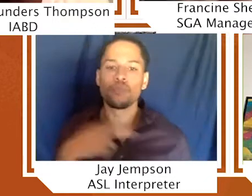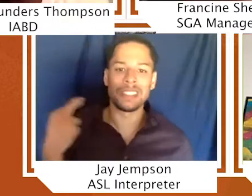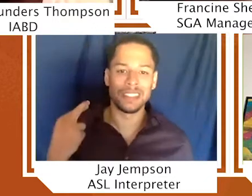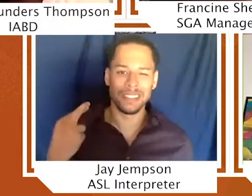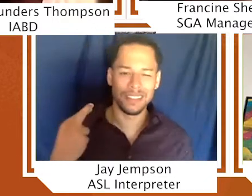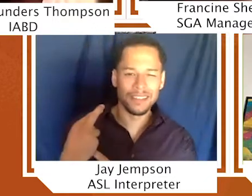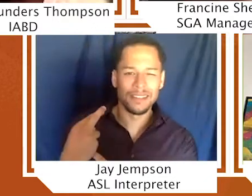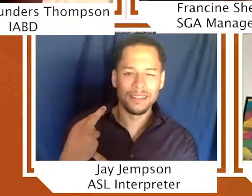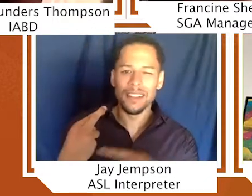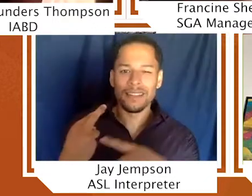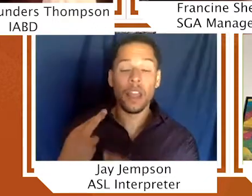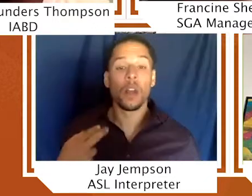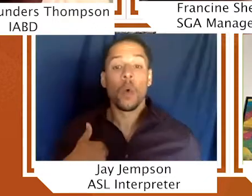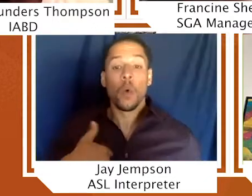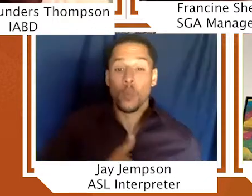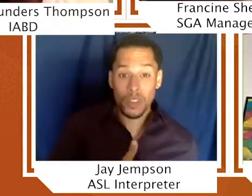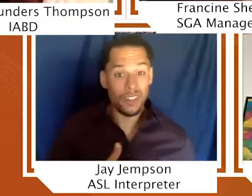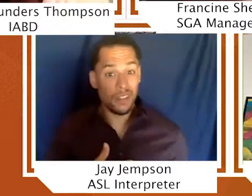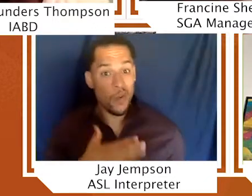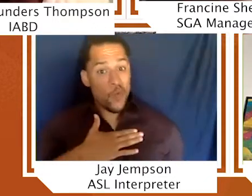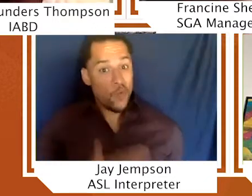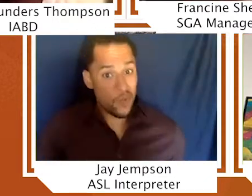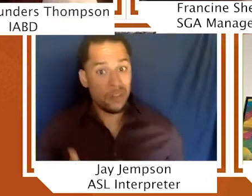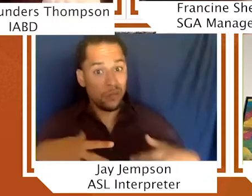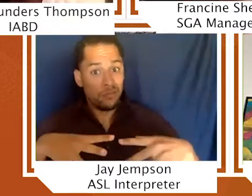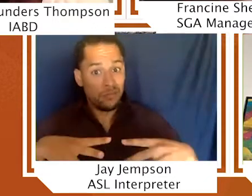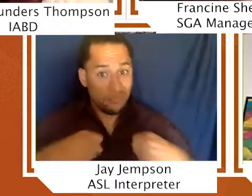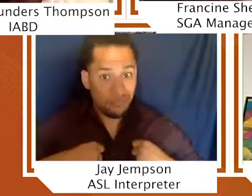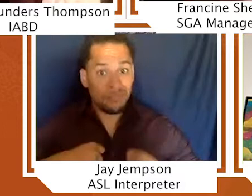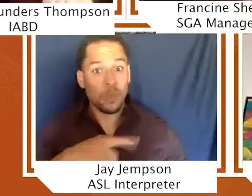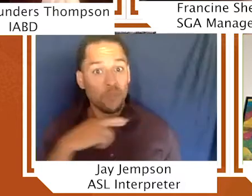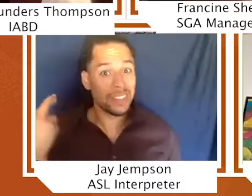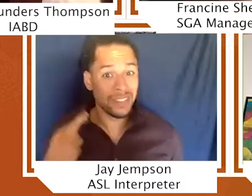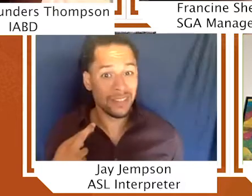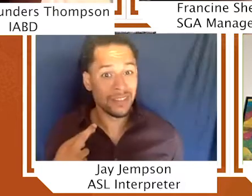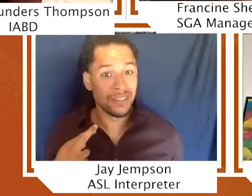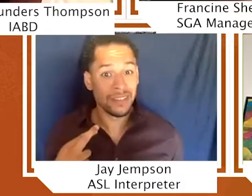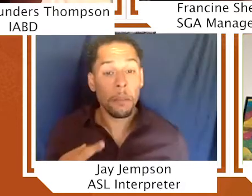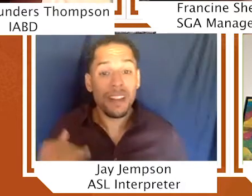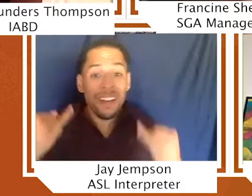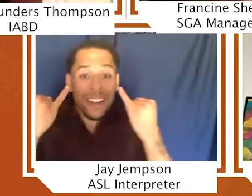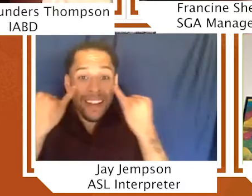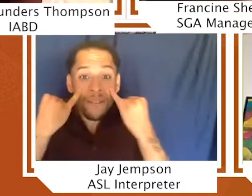risk. And we all take it. Like if we all,